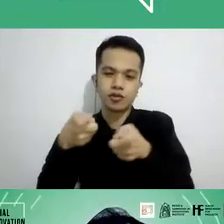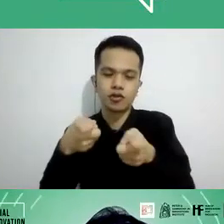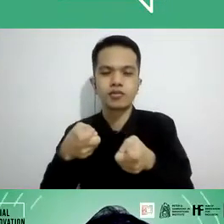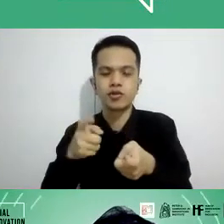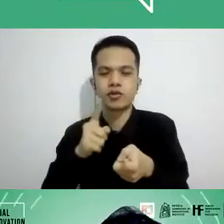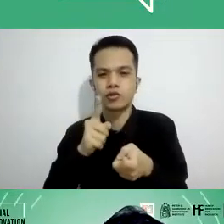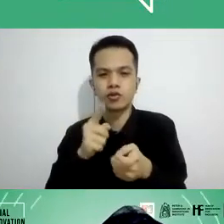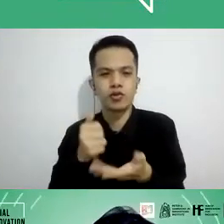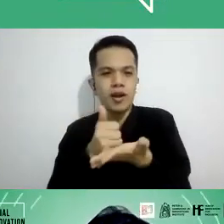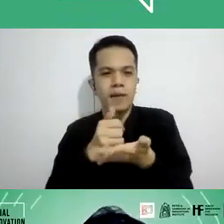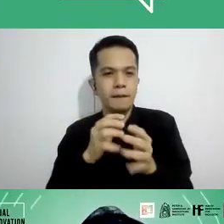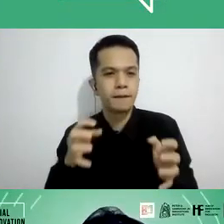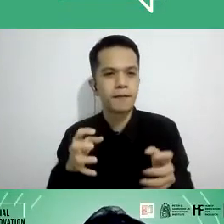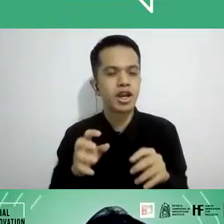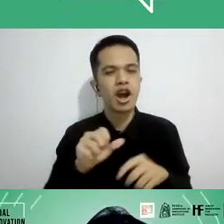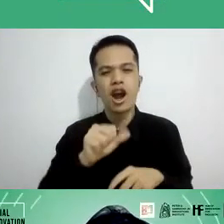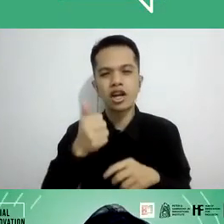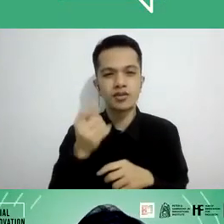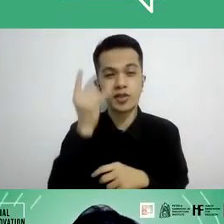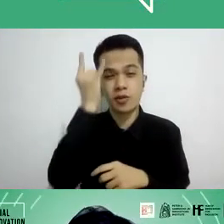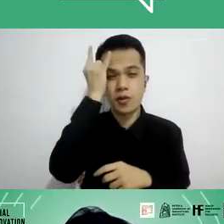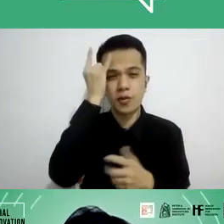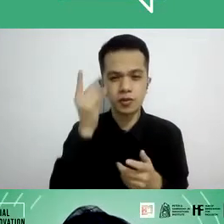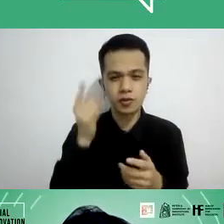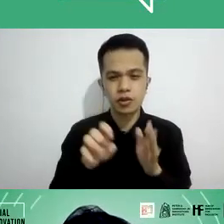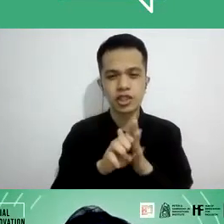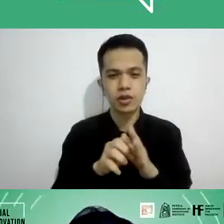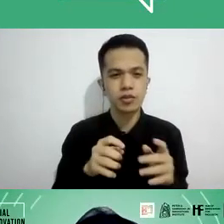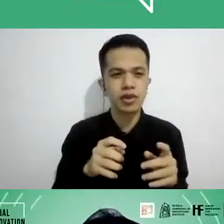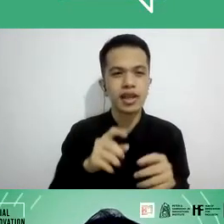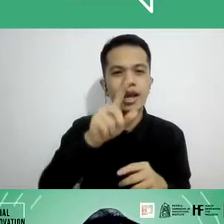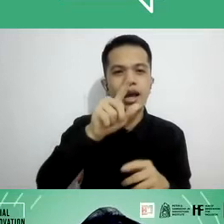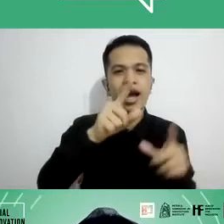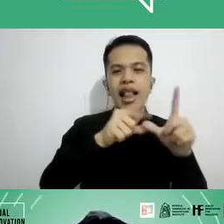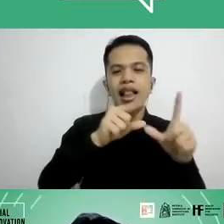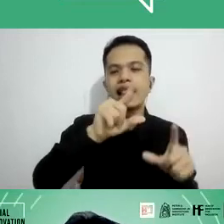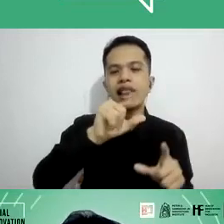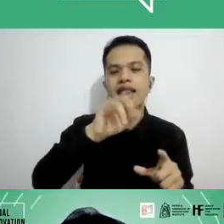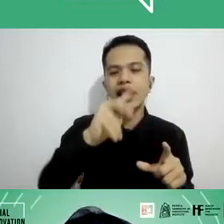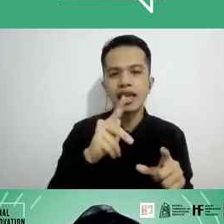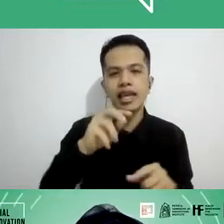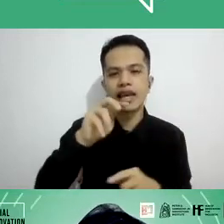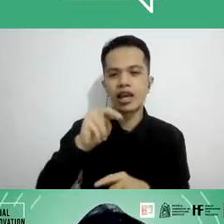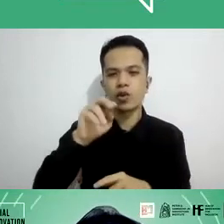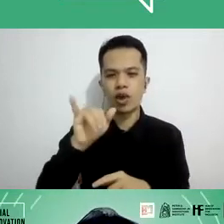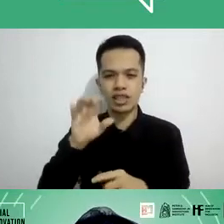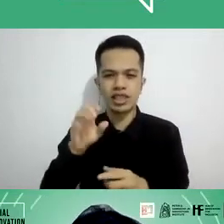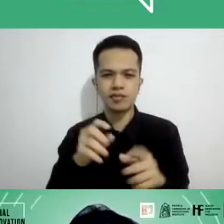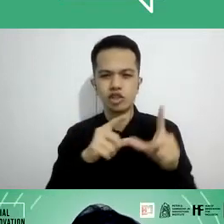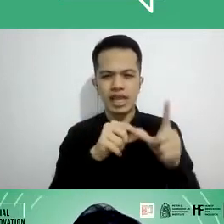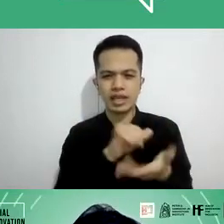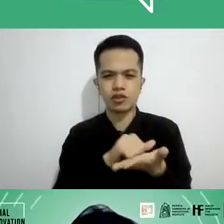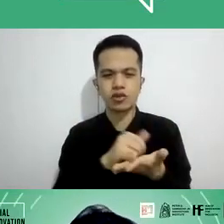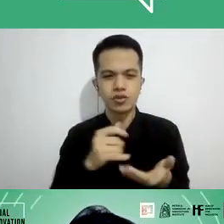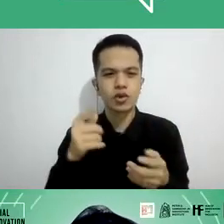Included there is also their Wi-Fi. So the idea is the concept of Link NYC. The goal was to provide free